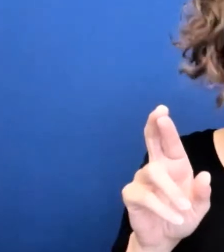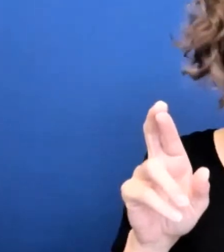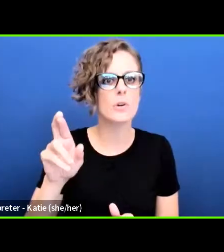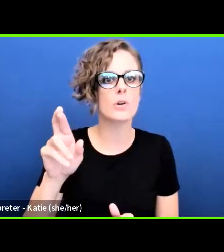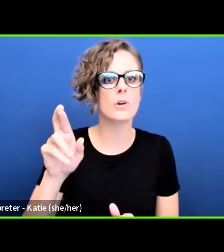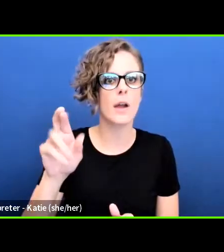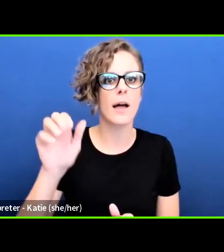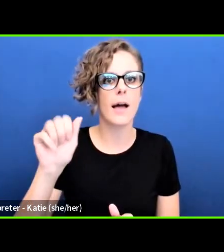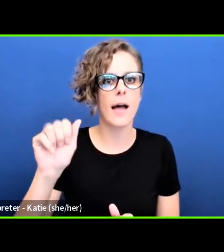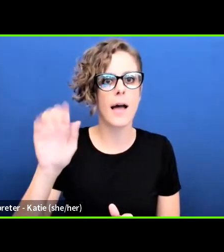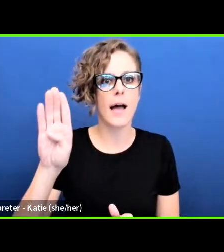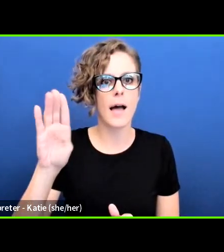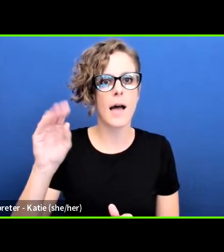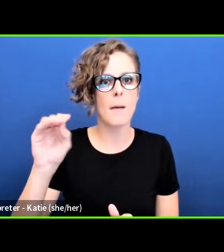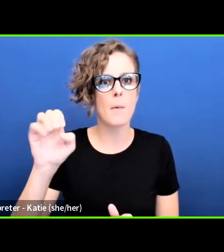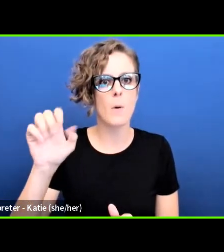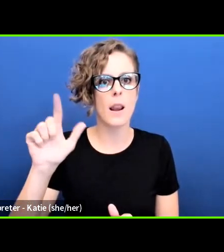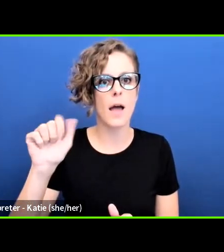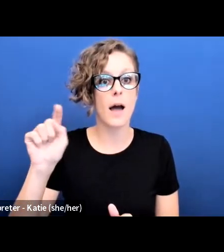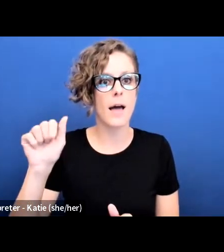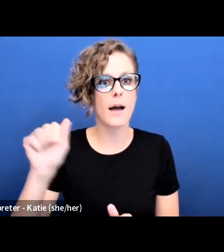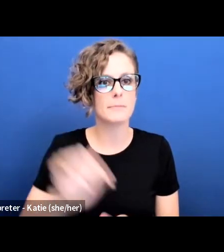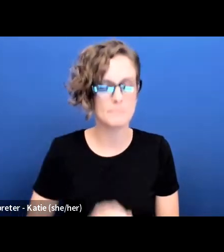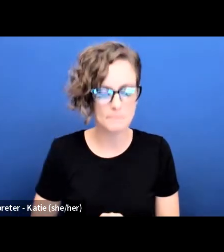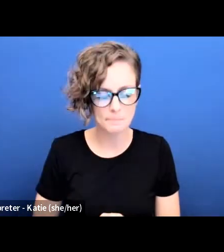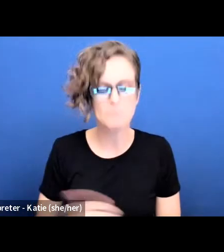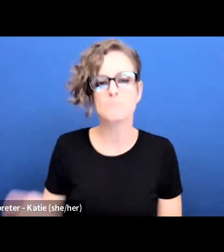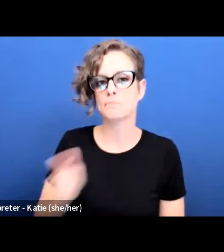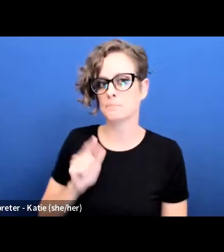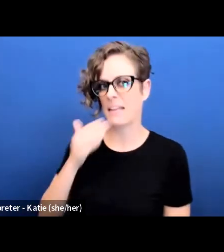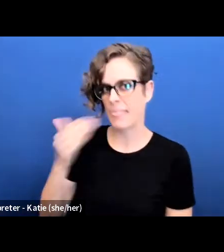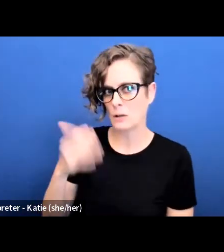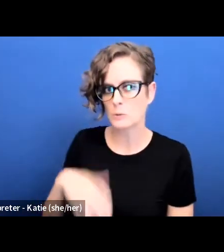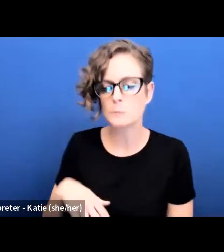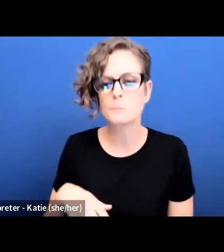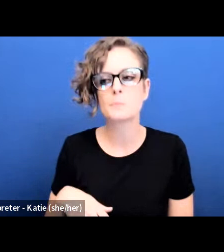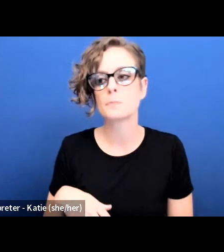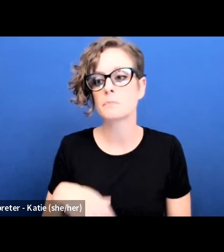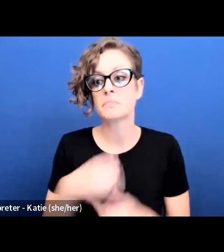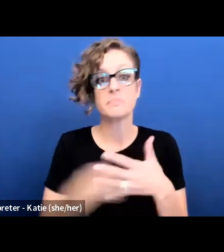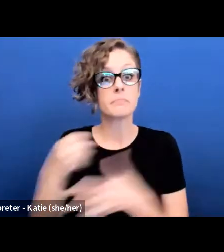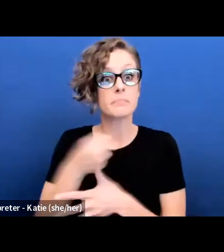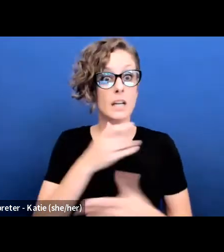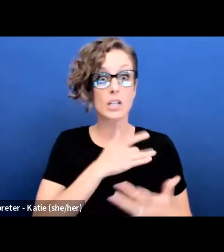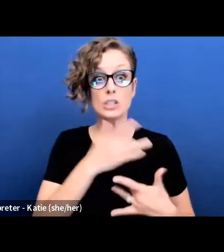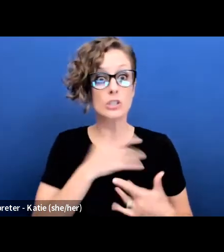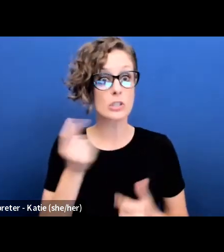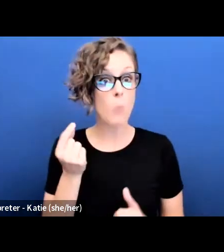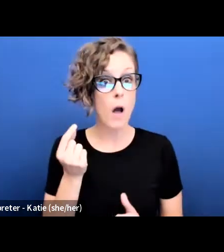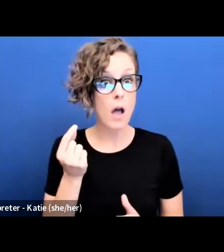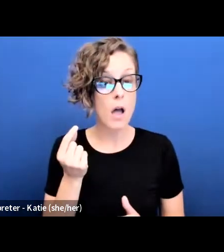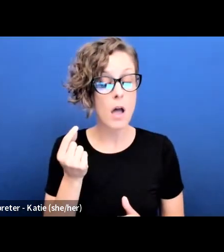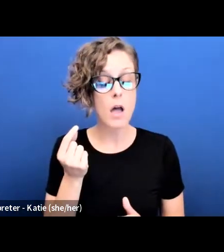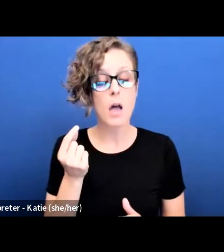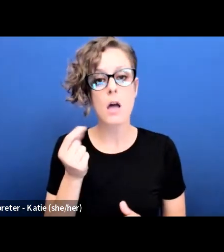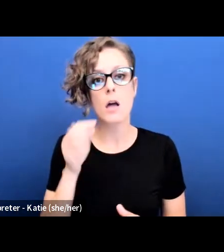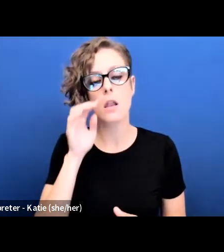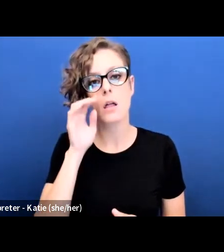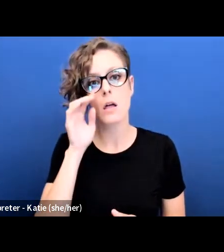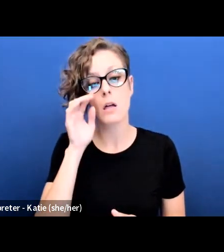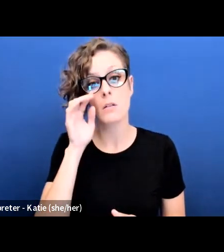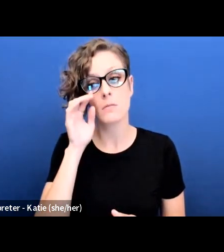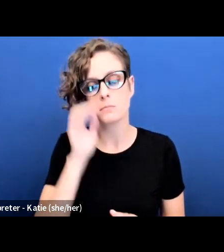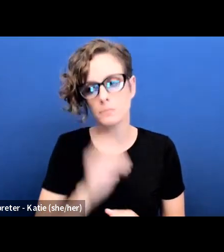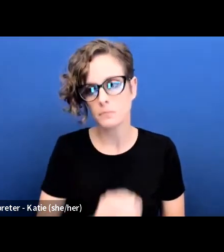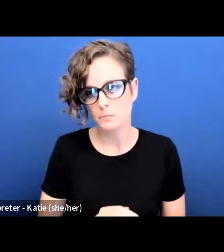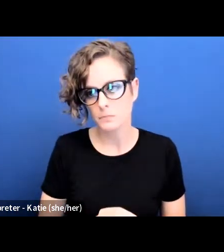away. Thank you. Yeah, I think the big concern that I'm just really hearing is sort of, we don't have